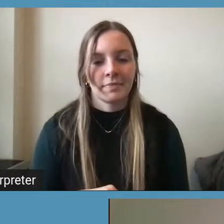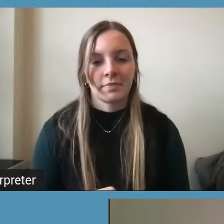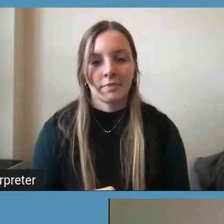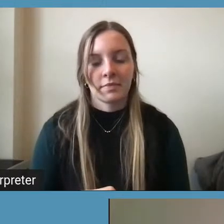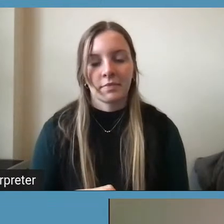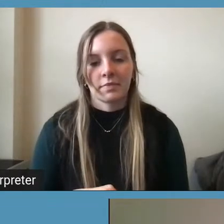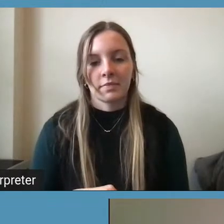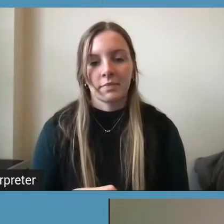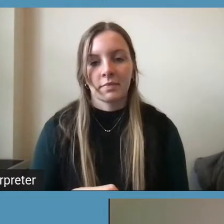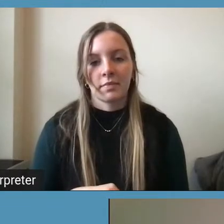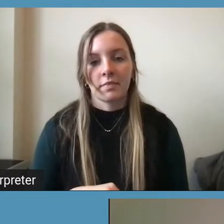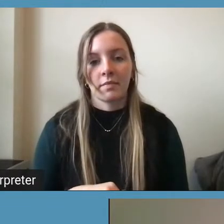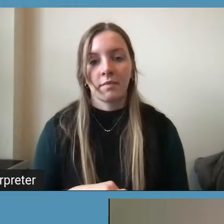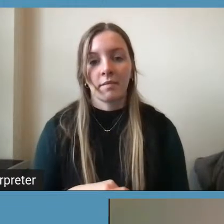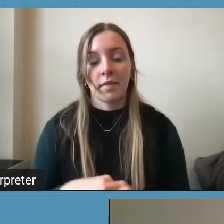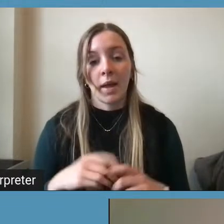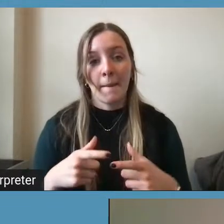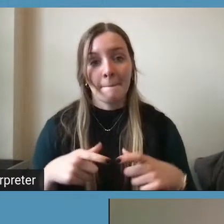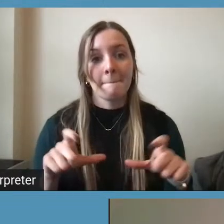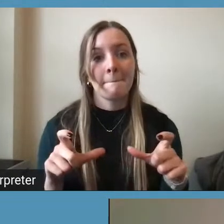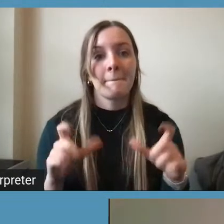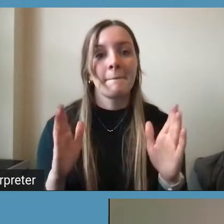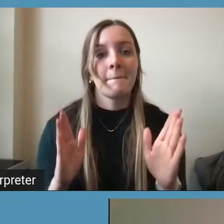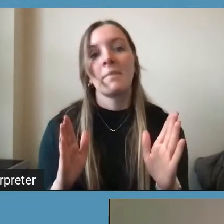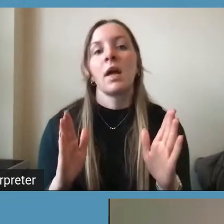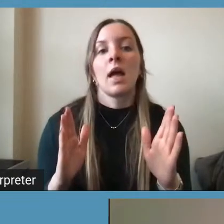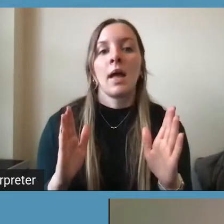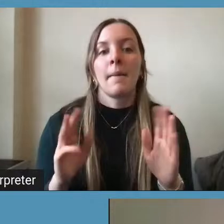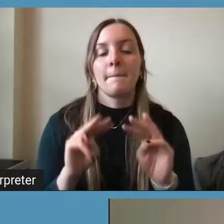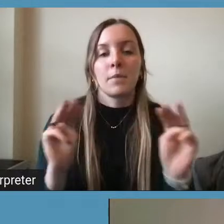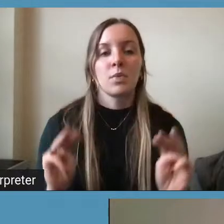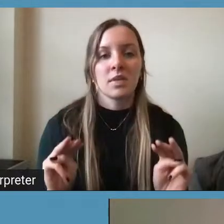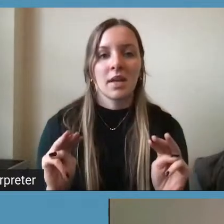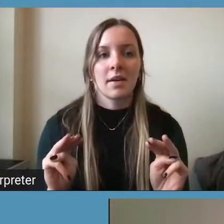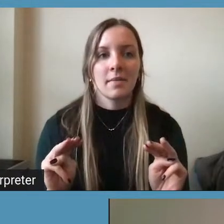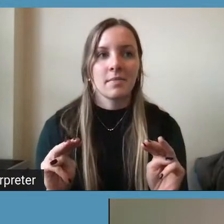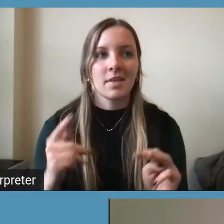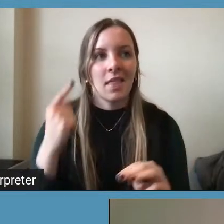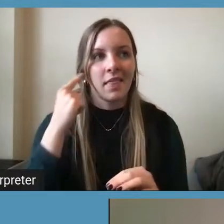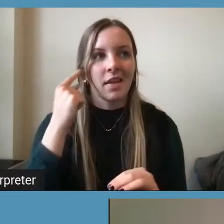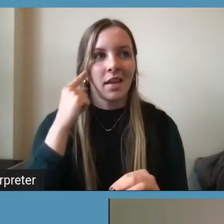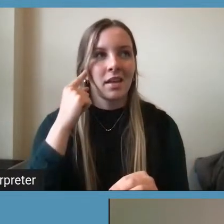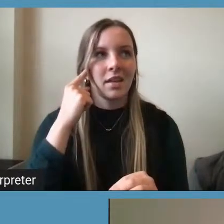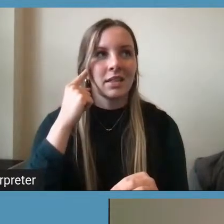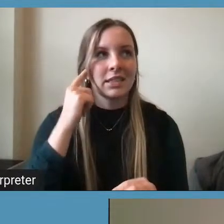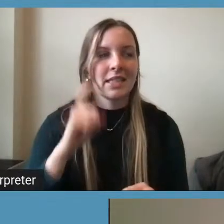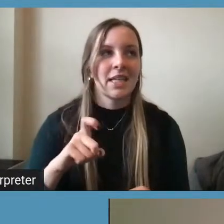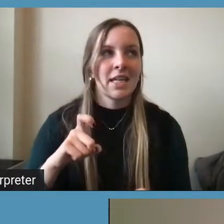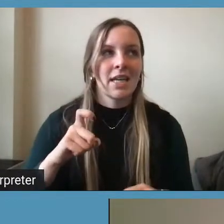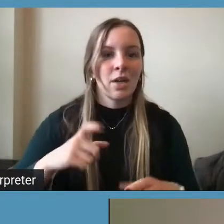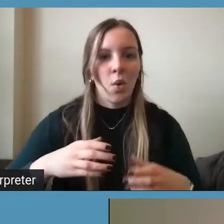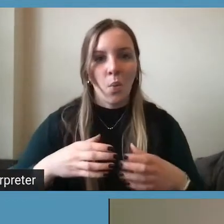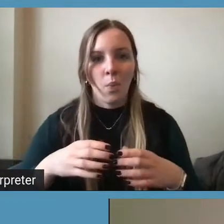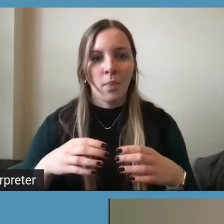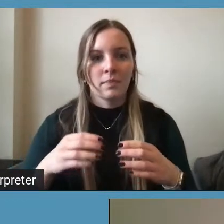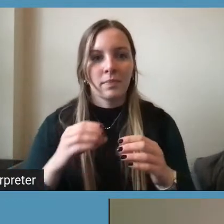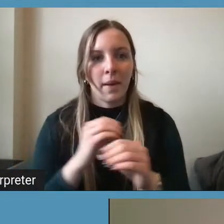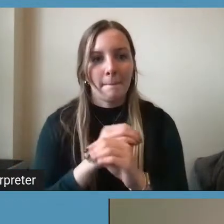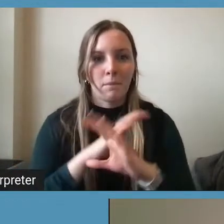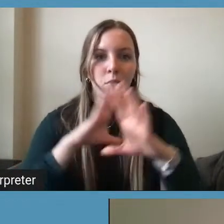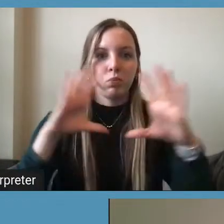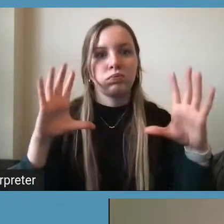that, especially the bigger museums, we have to have a 3D strategy and go make 3D, and then it's going to, it's going to meet all these needs. I'm going to have a